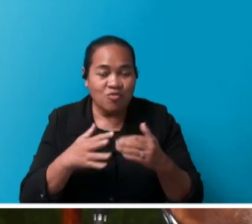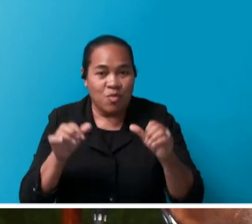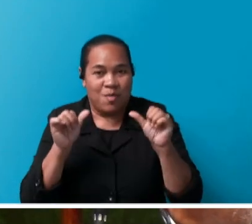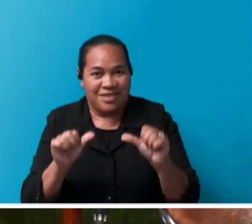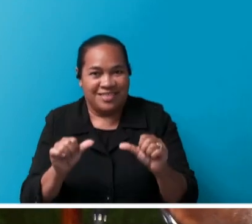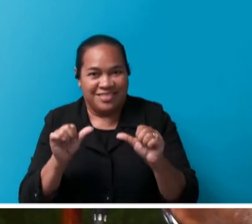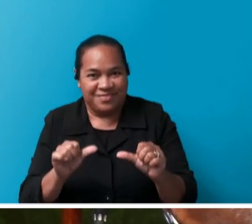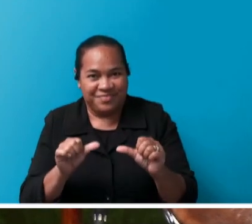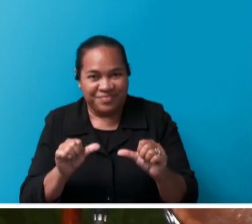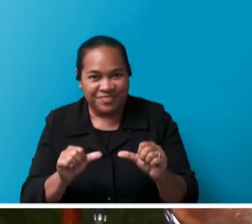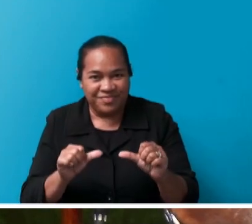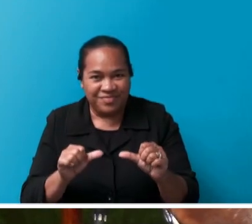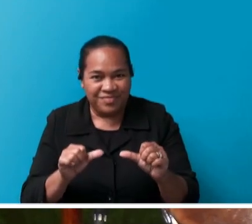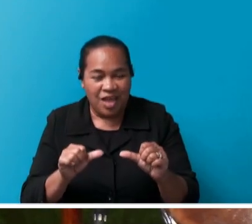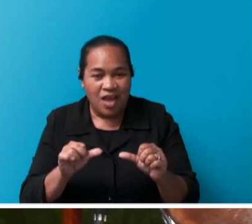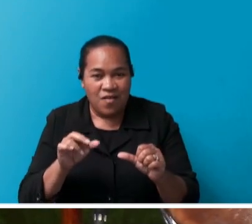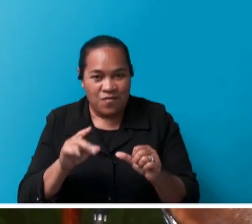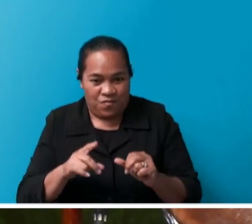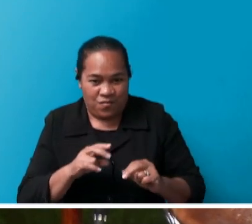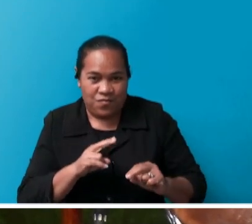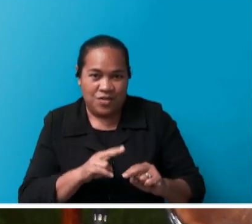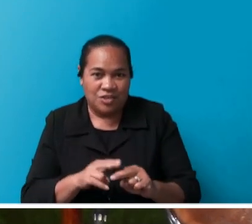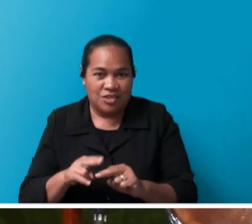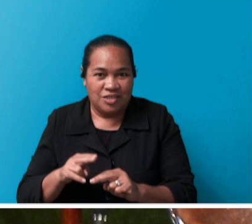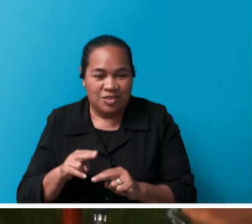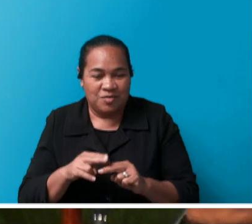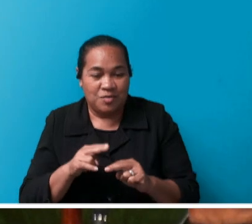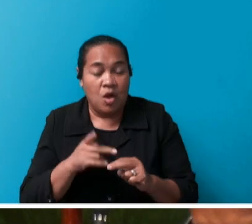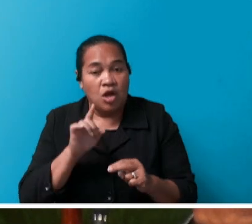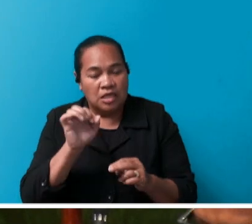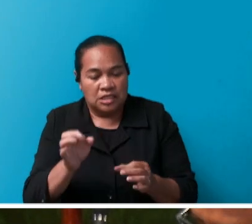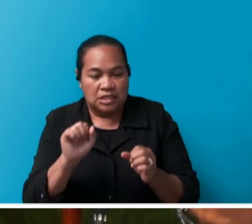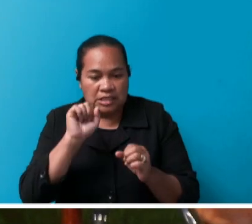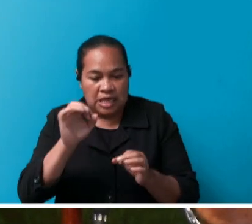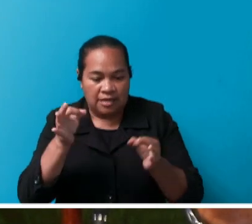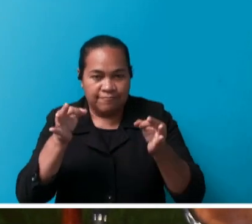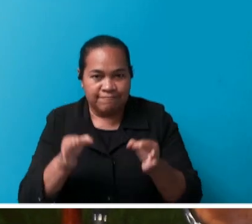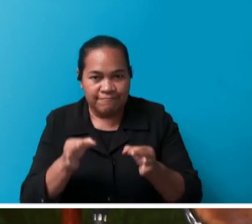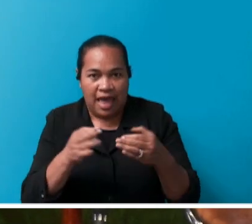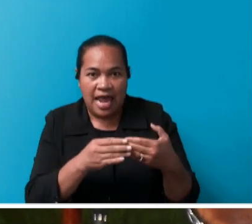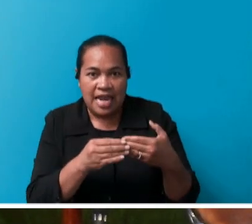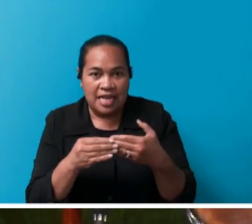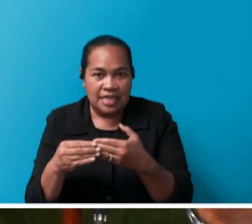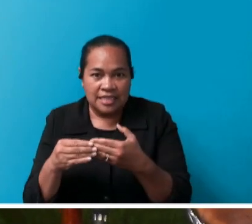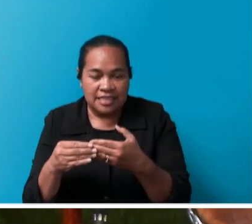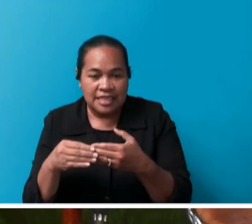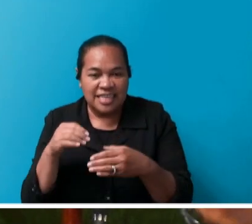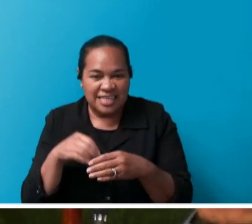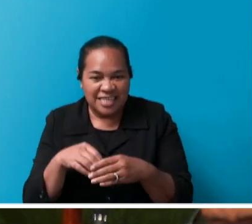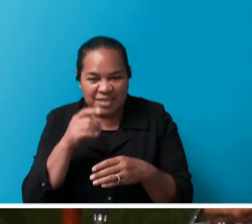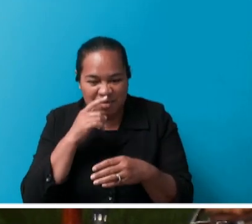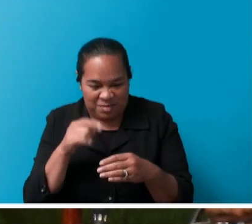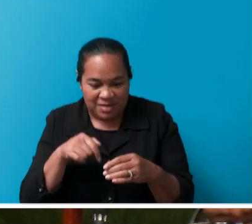President of the Republic of Fiji for his decisive leadership in the People's House, in